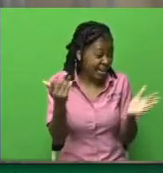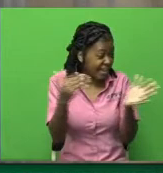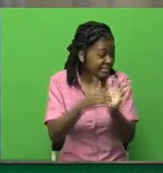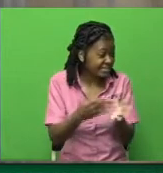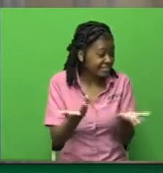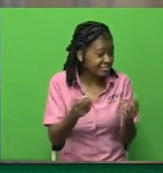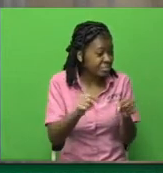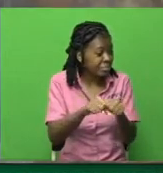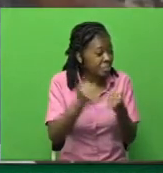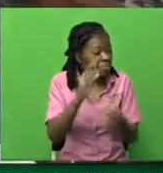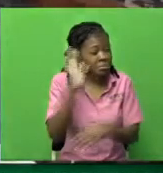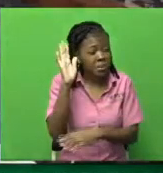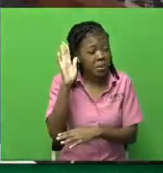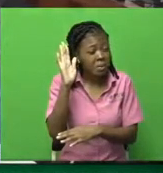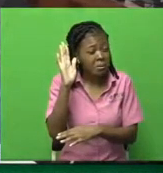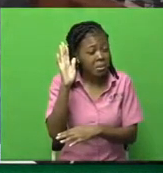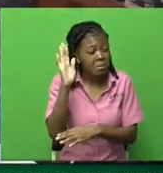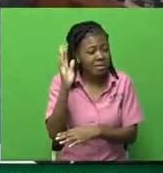materialized